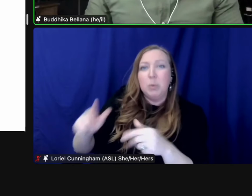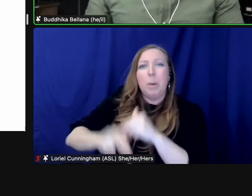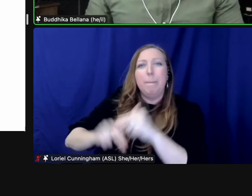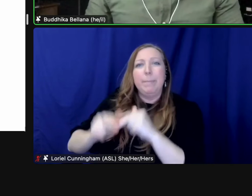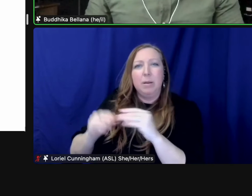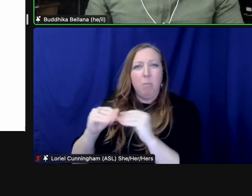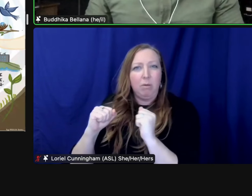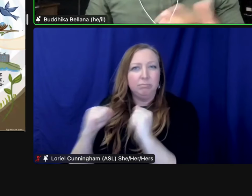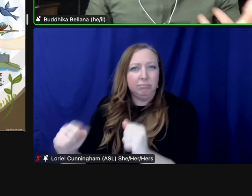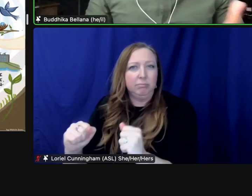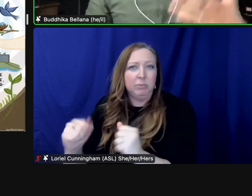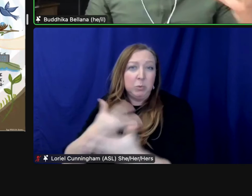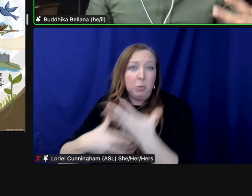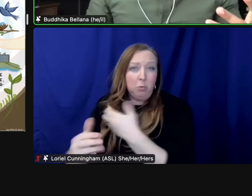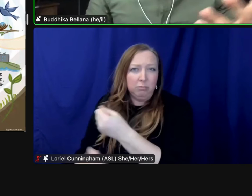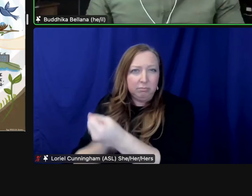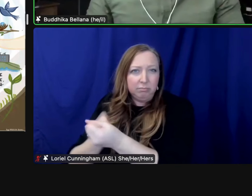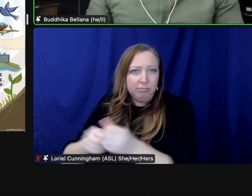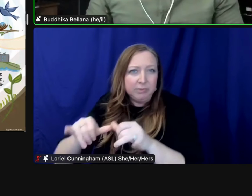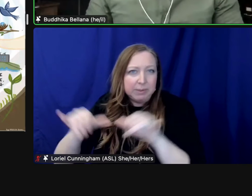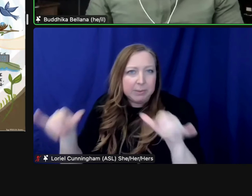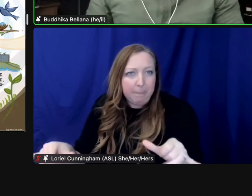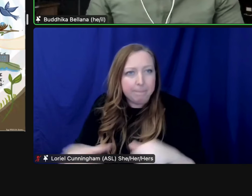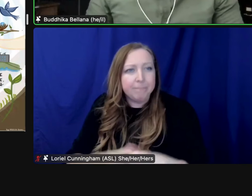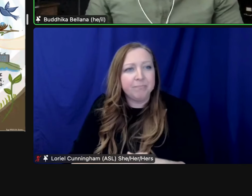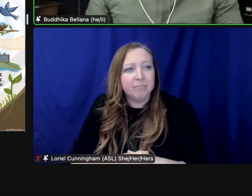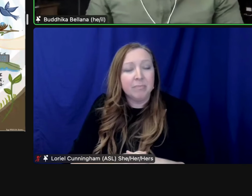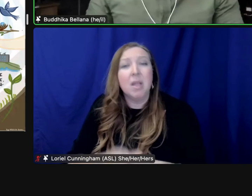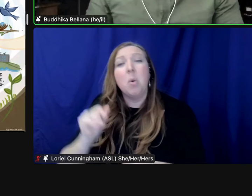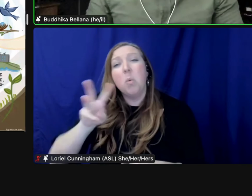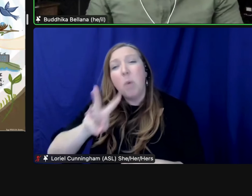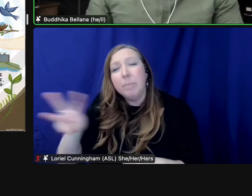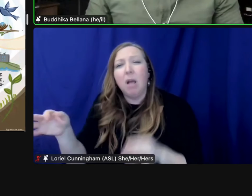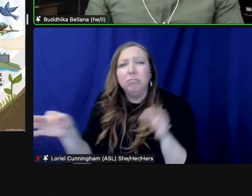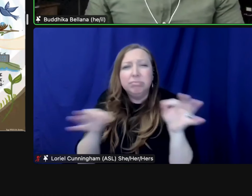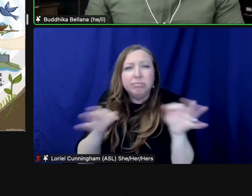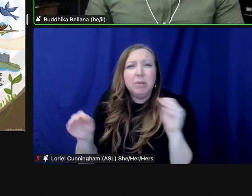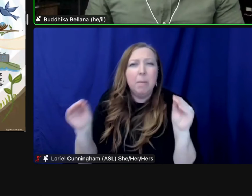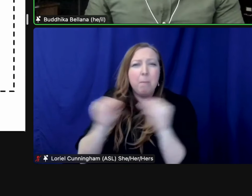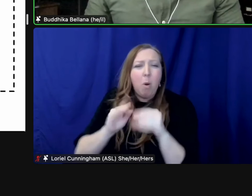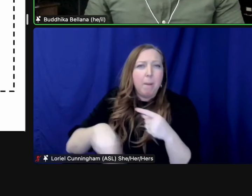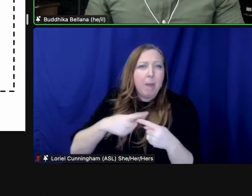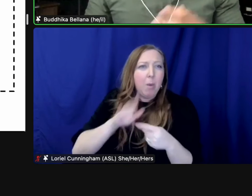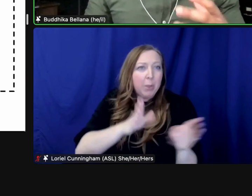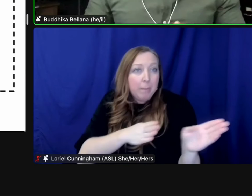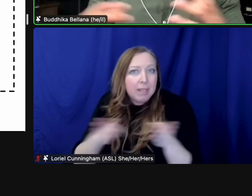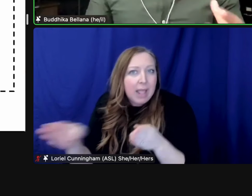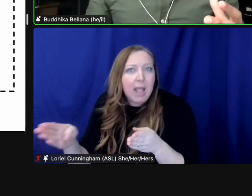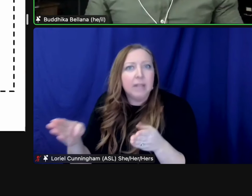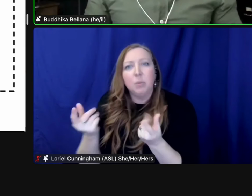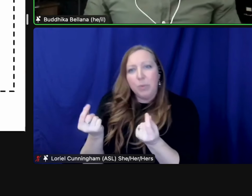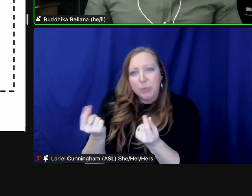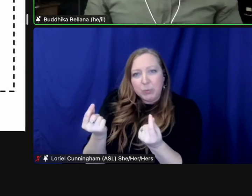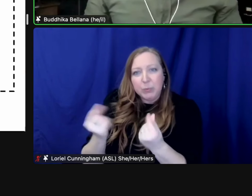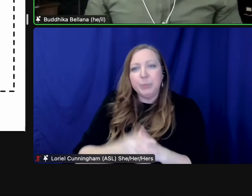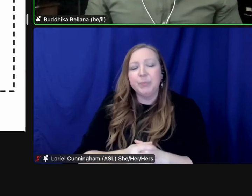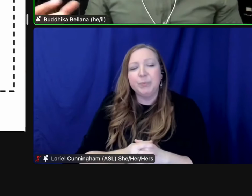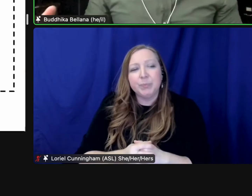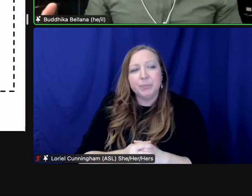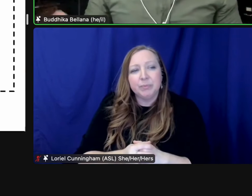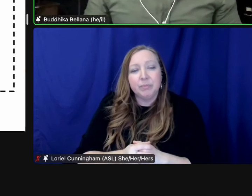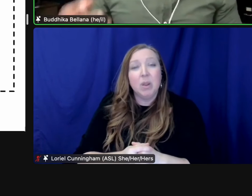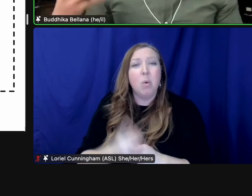at their websites, and they kind of talk about a lot of their plans and their campaigns there as well. And one little example